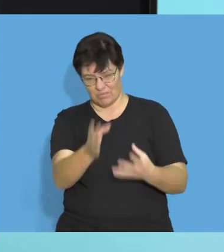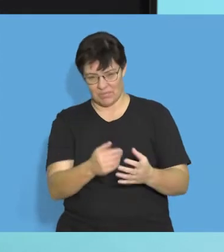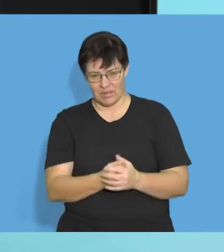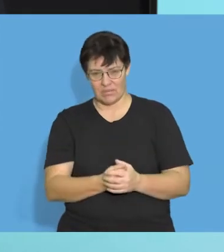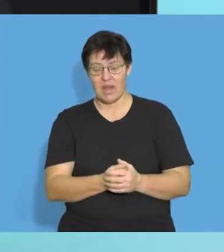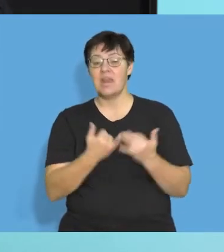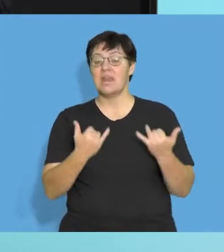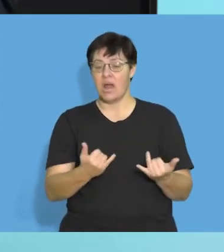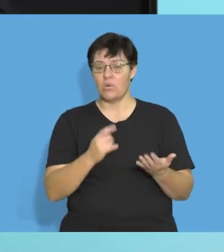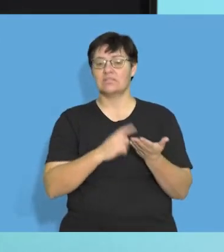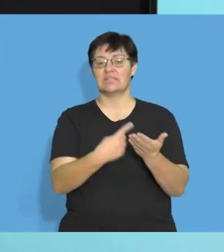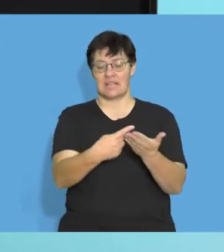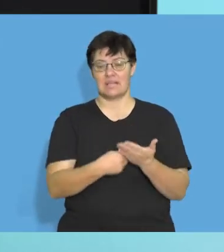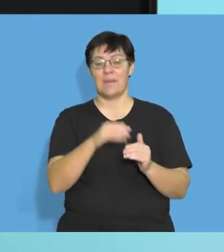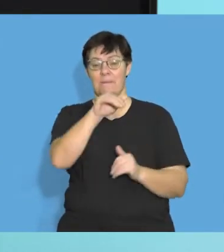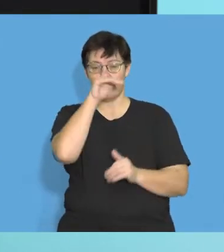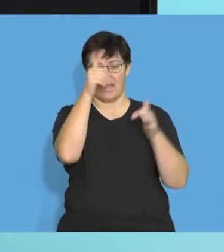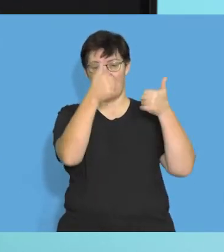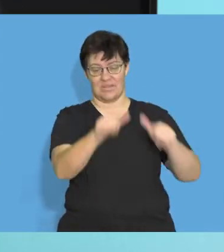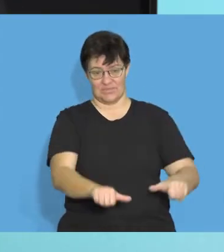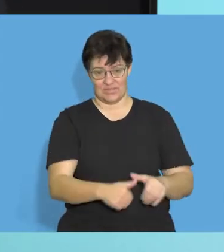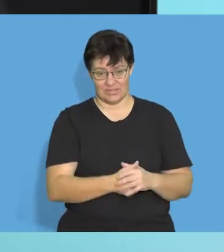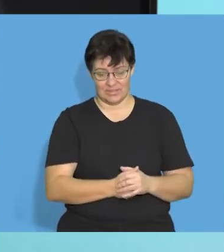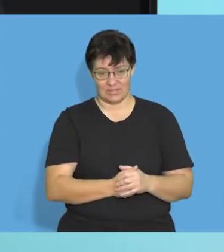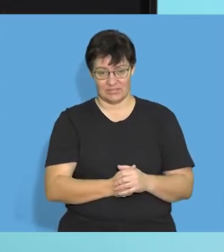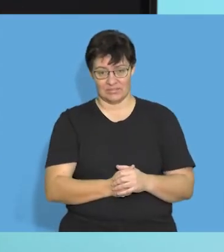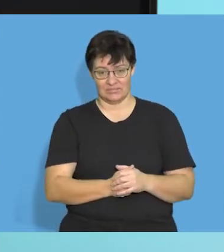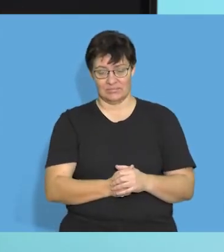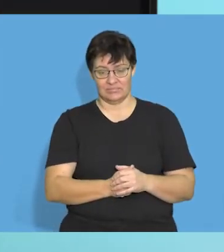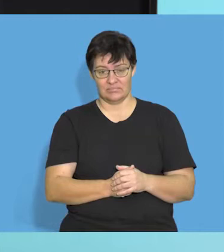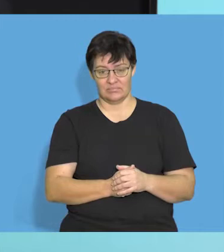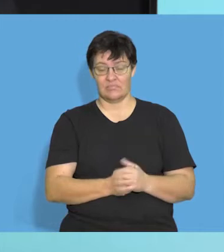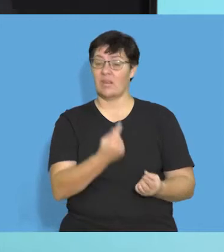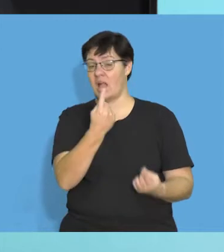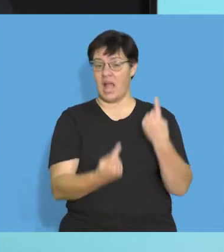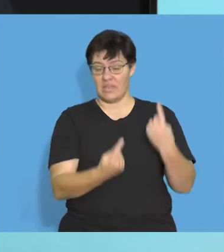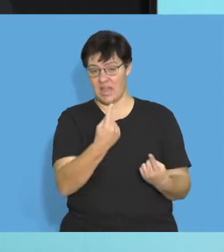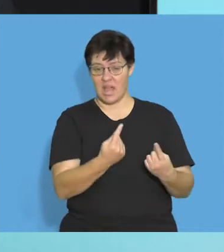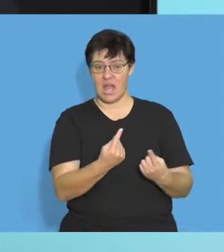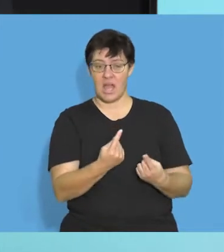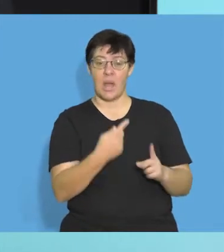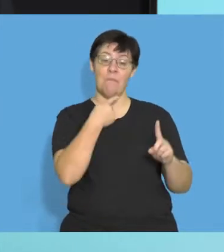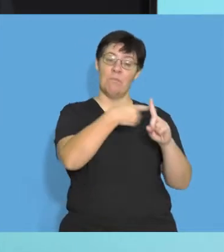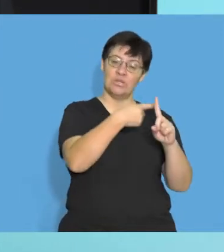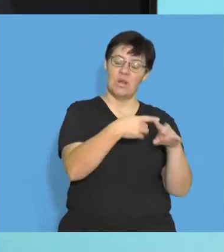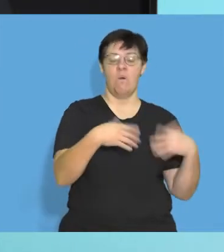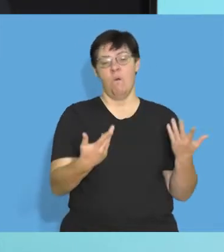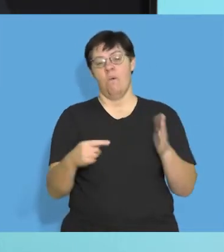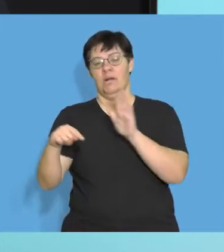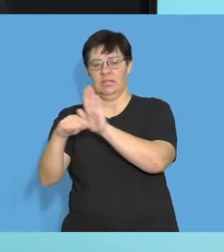talking about the bank account, right? Where it could either be a favorable balance or